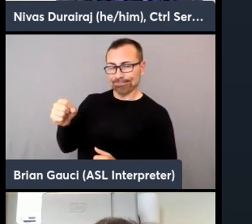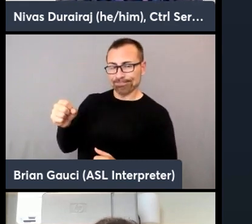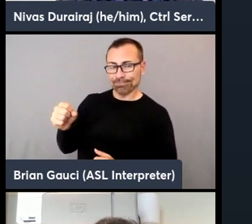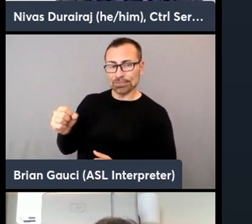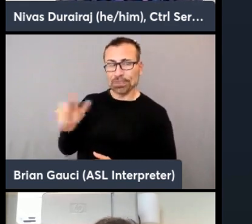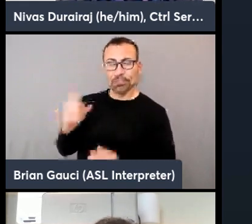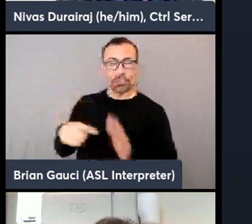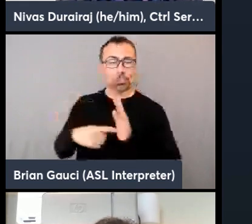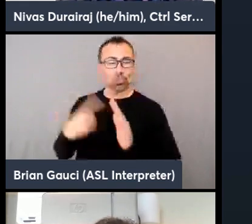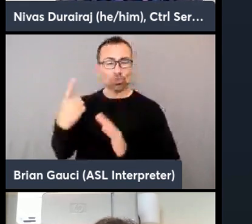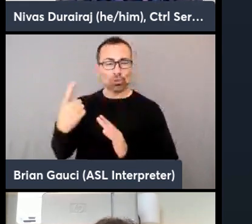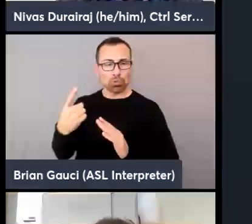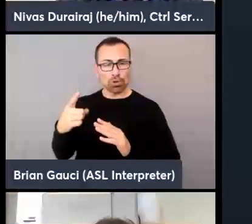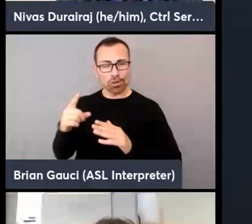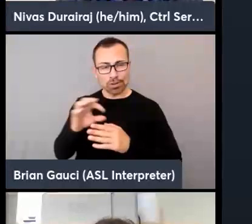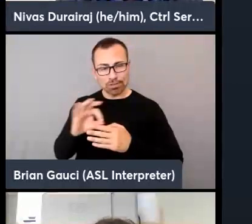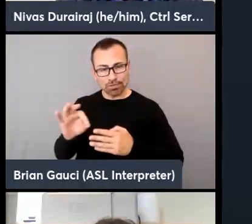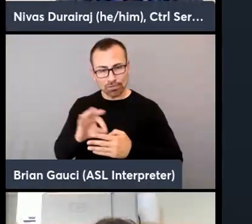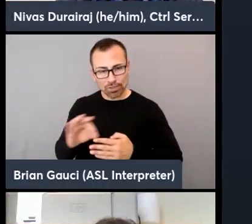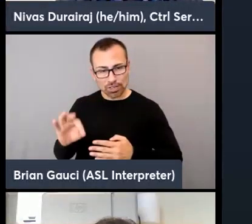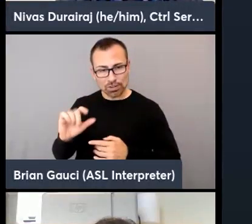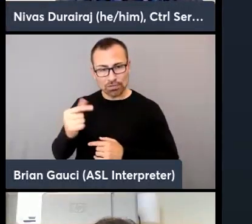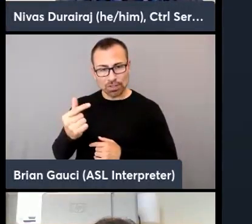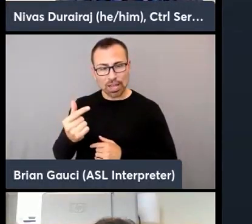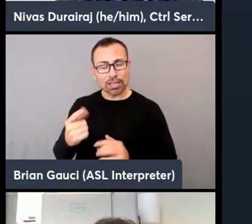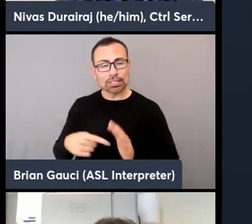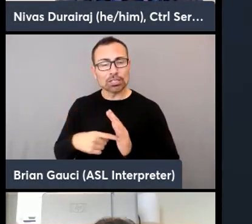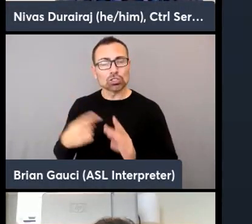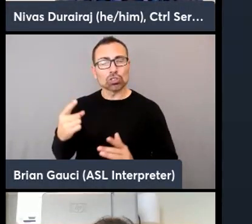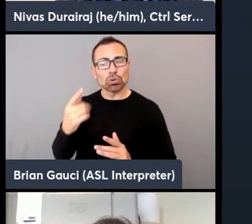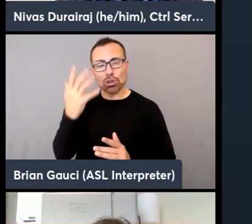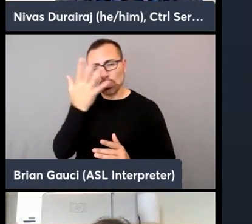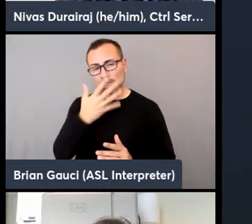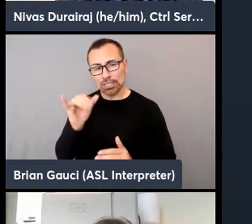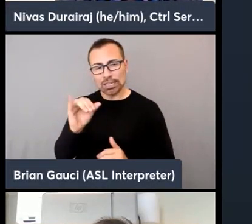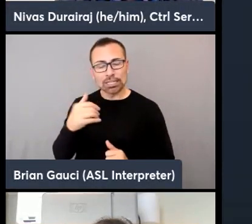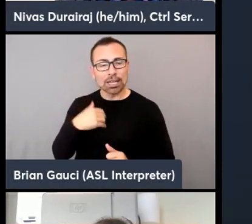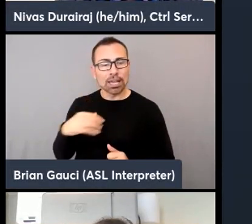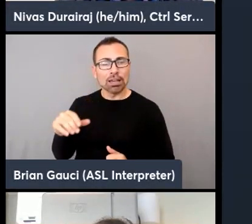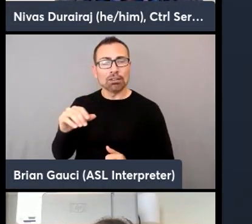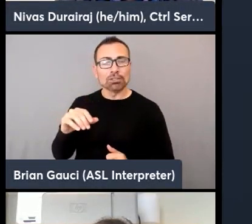one more feature flag, and then I'll show you what it looks like to have a secret manager